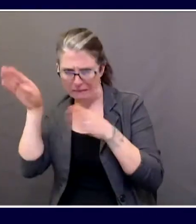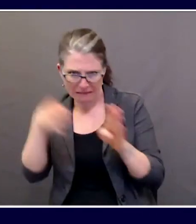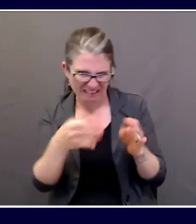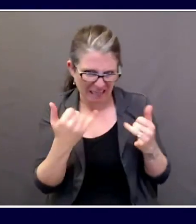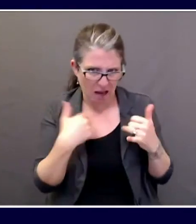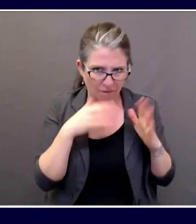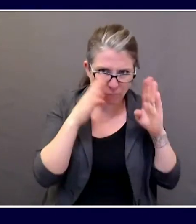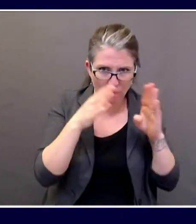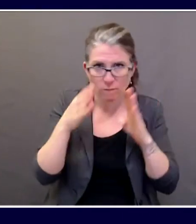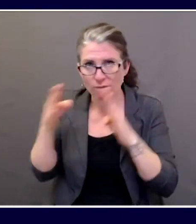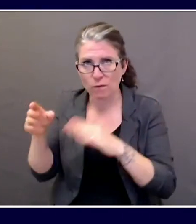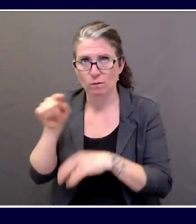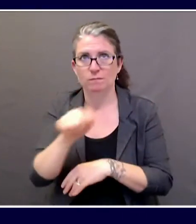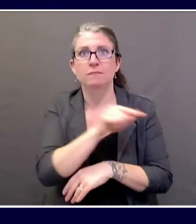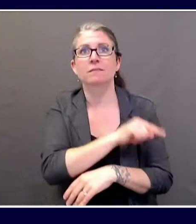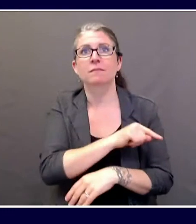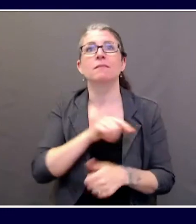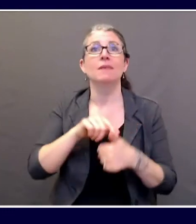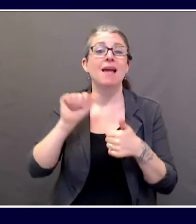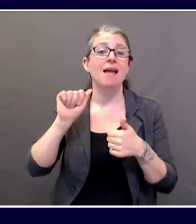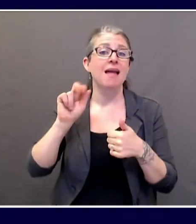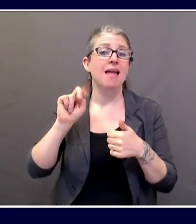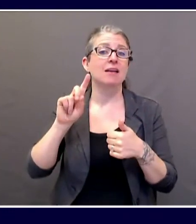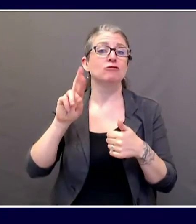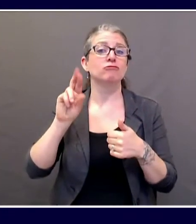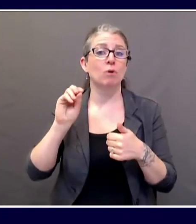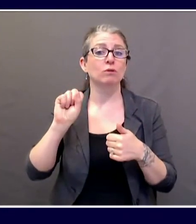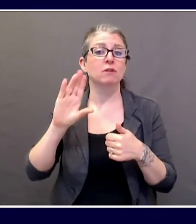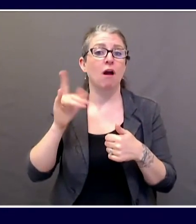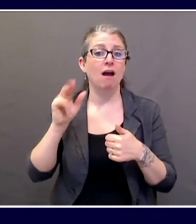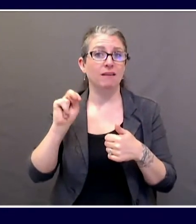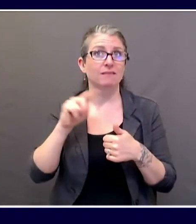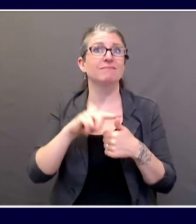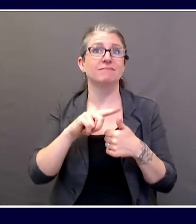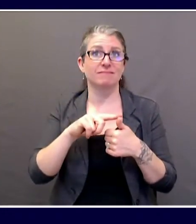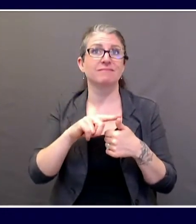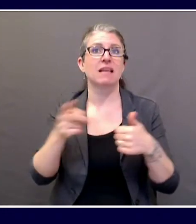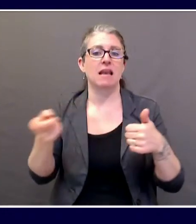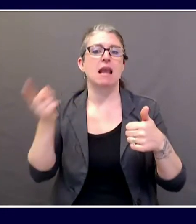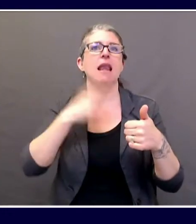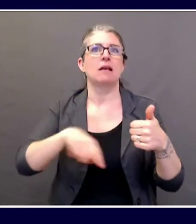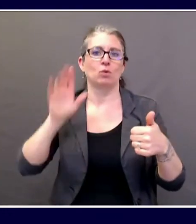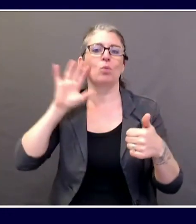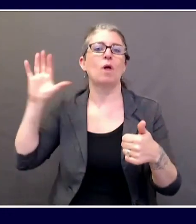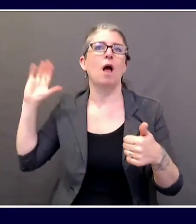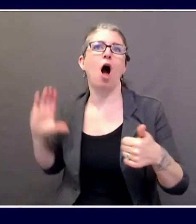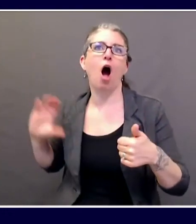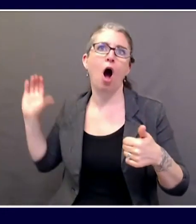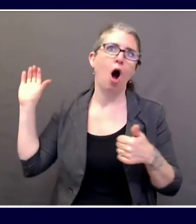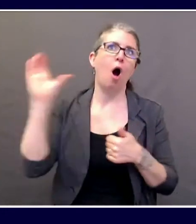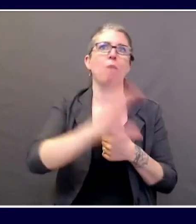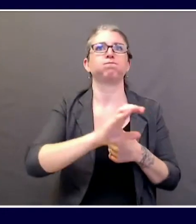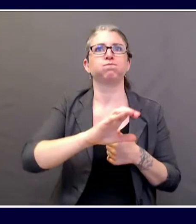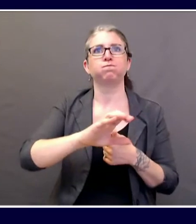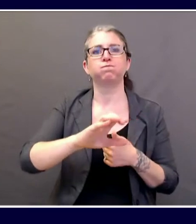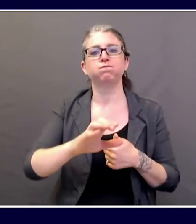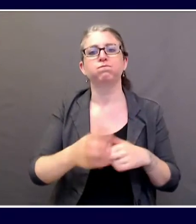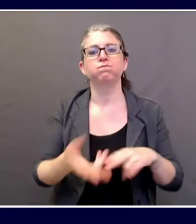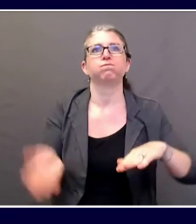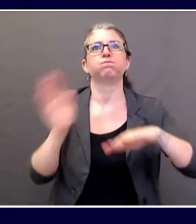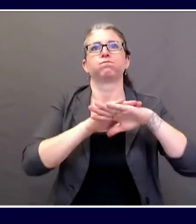an extra tray of Pfizer as compared to prior weeks, hoping to make up some of that delta. I don't know, again, that I would draw